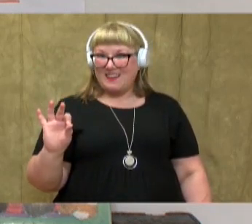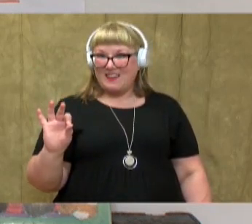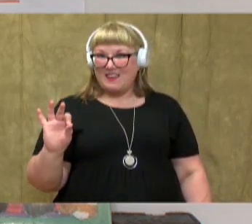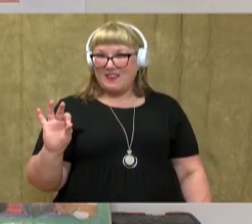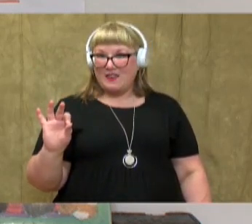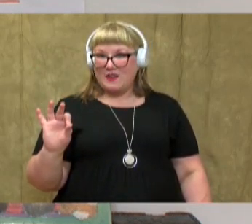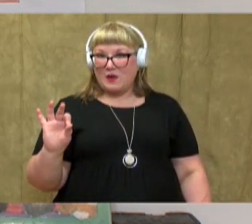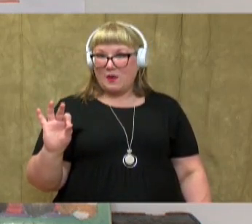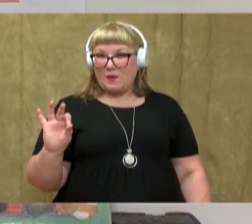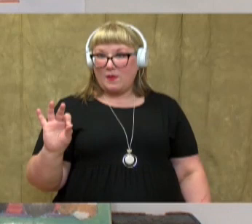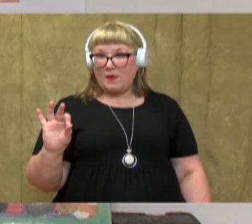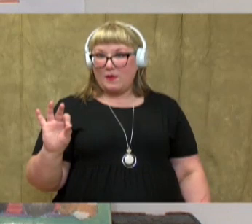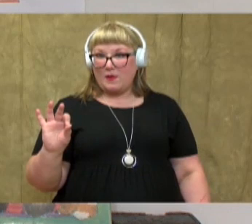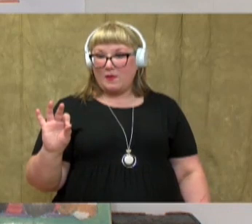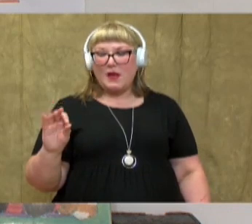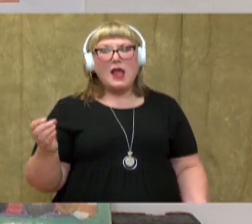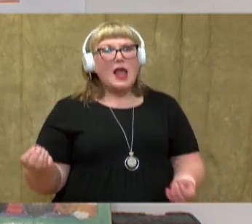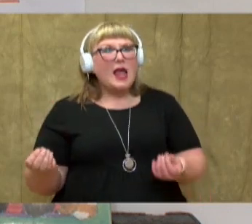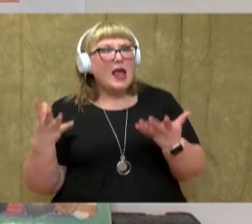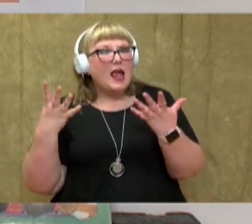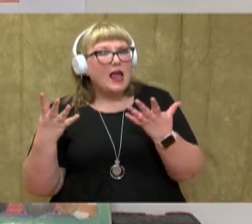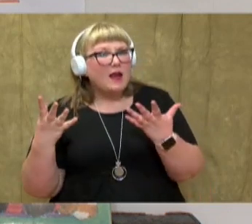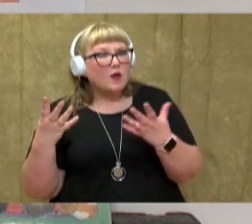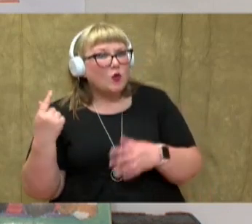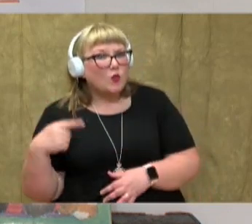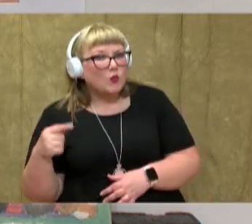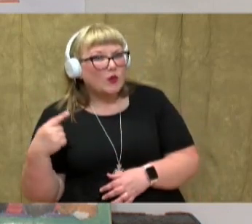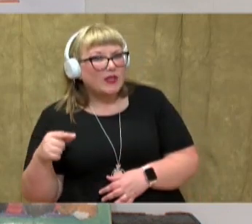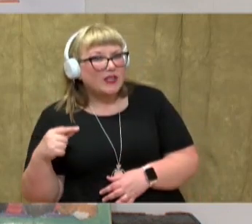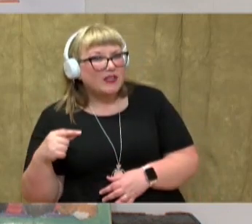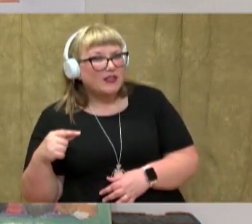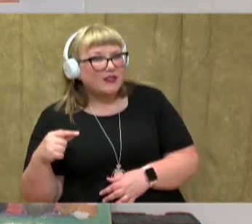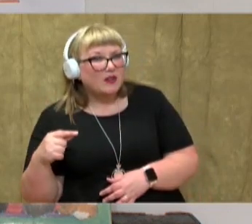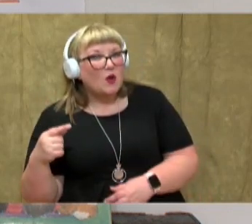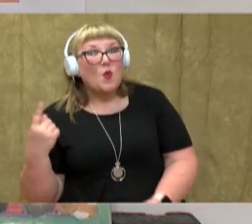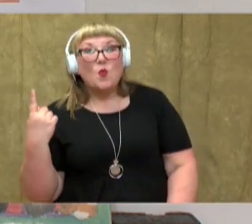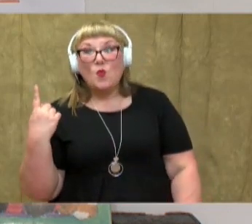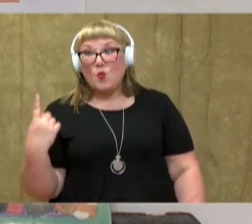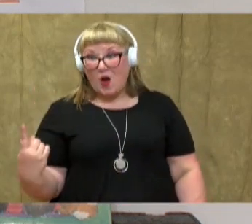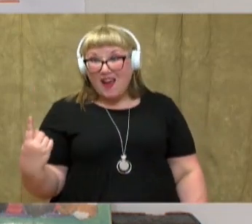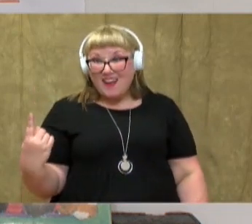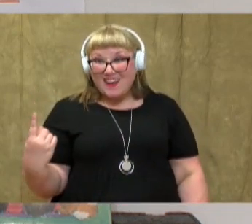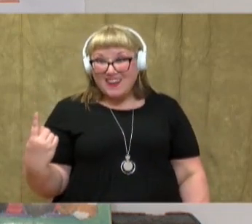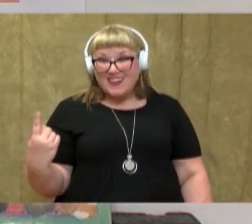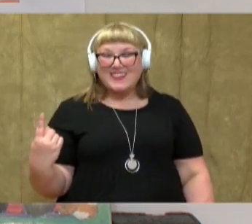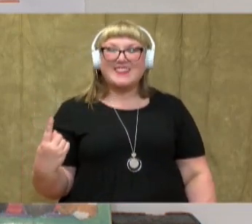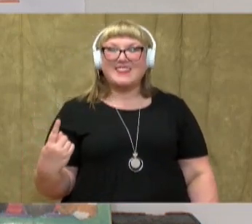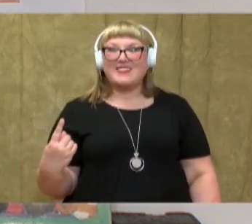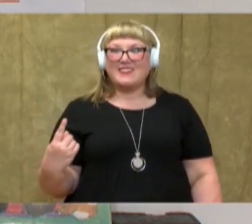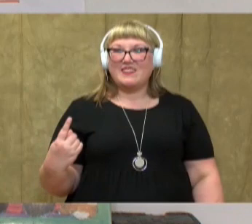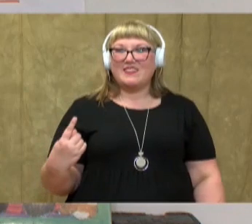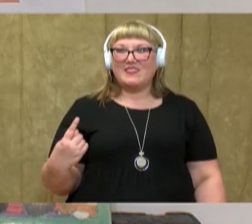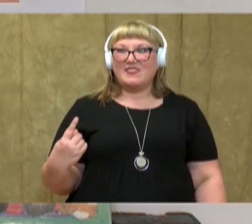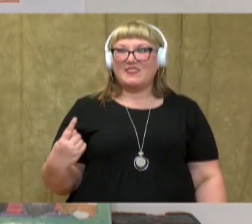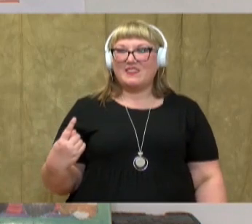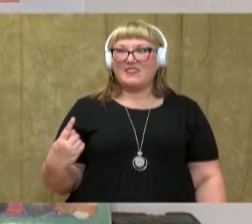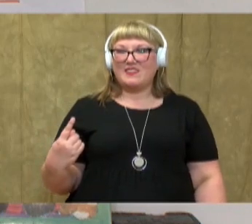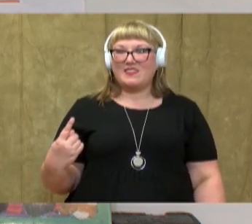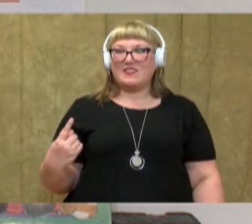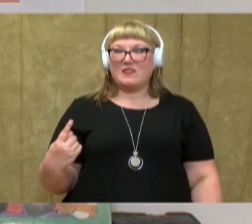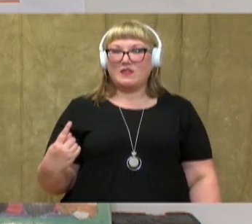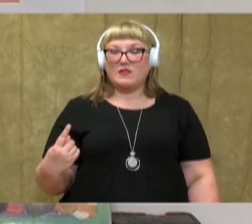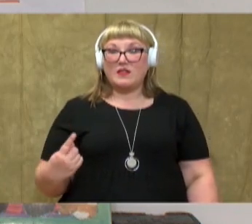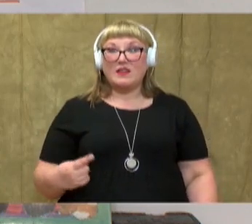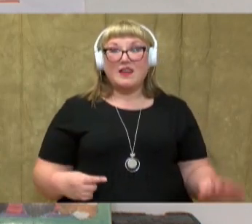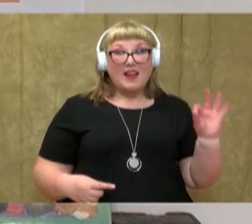9. And then how many are in our green? We have 1 guinea pig in our green.